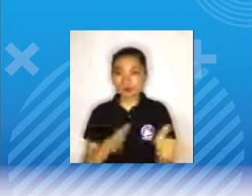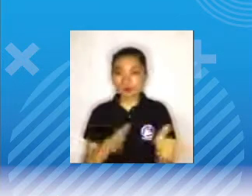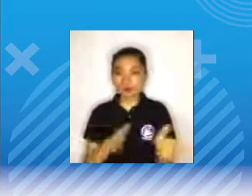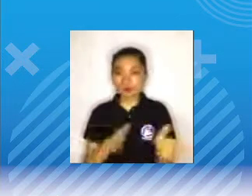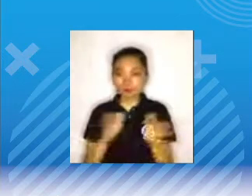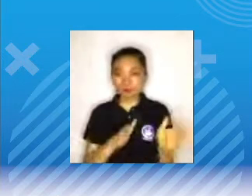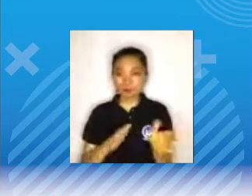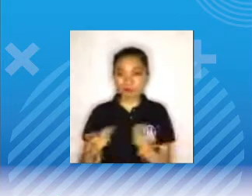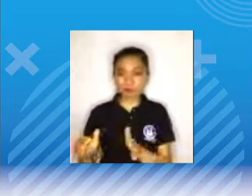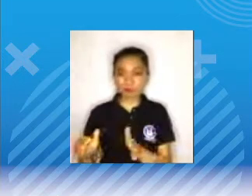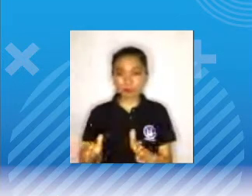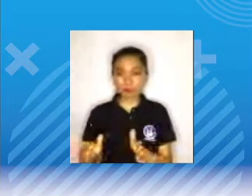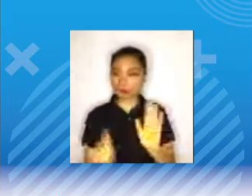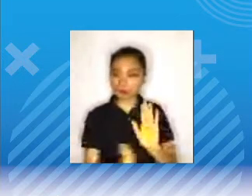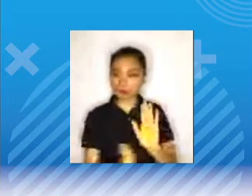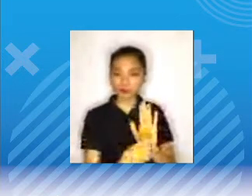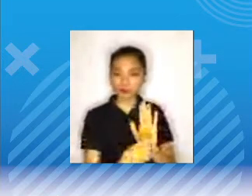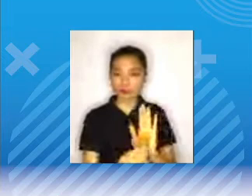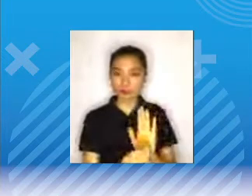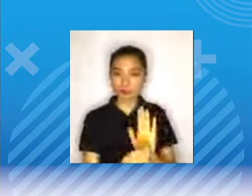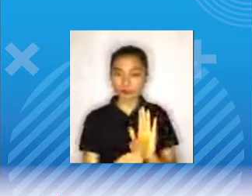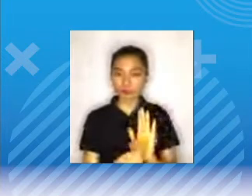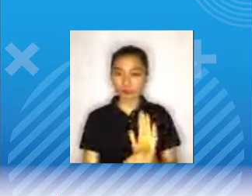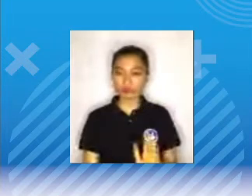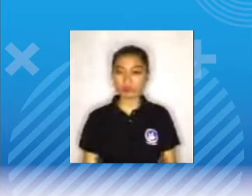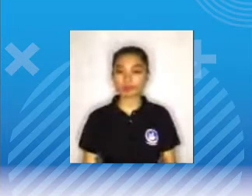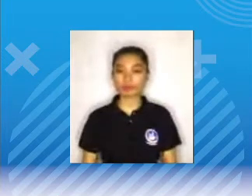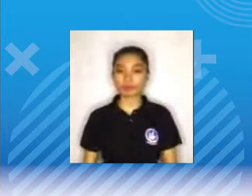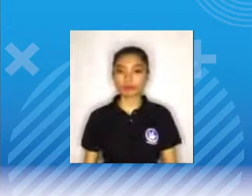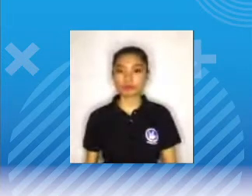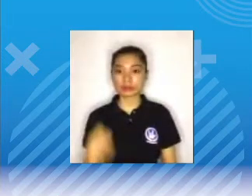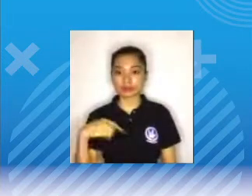evidence. So we conducted this Research O Clock